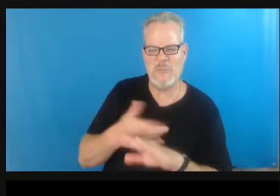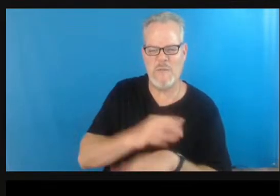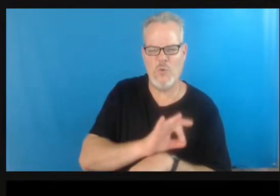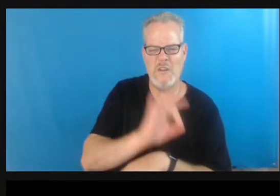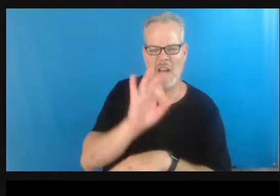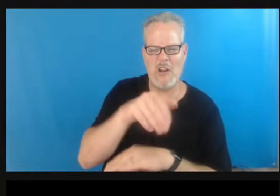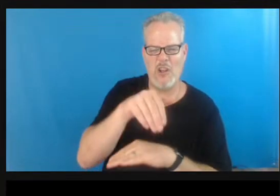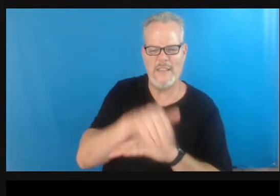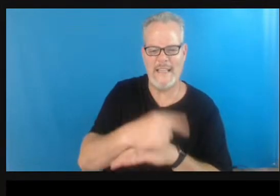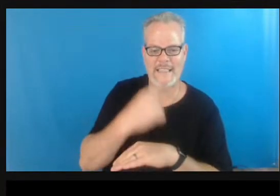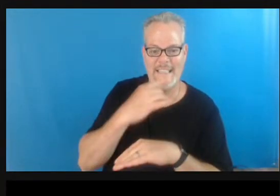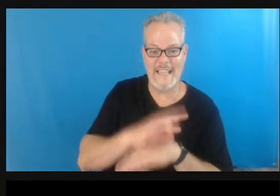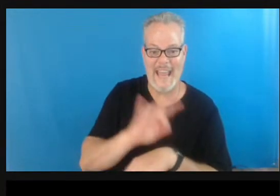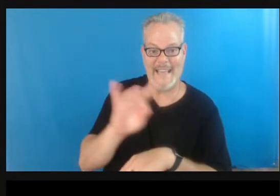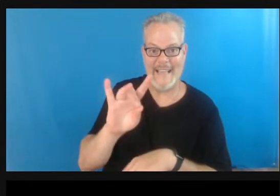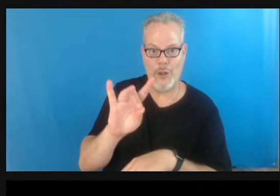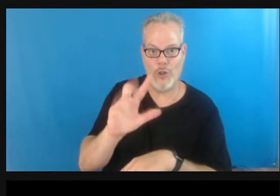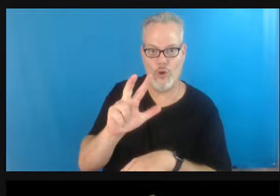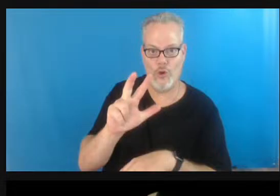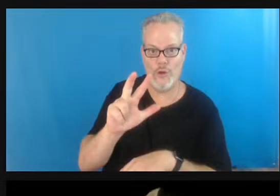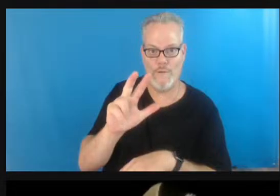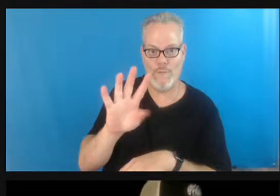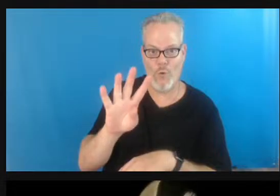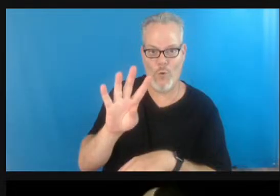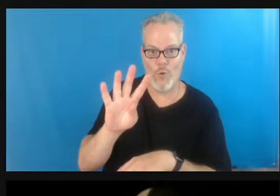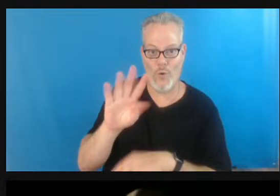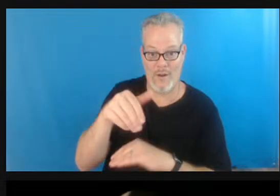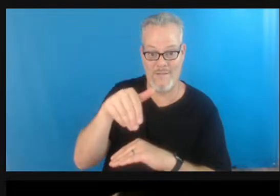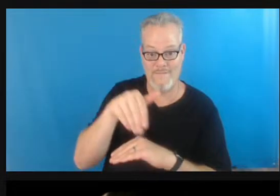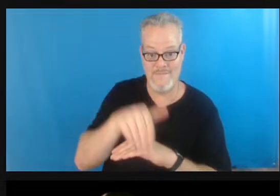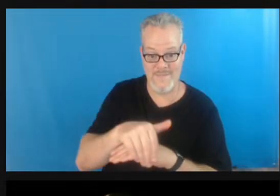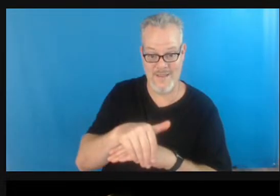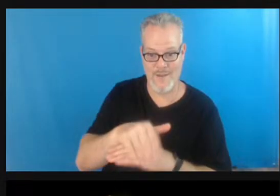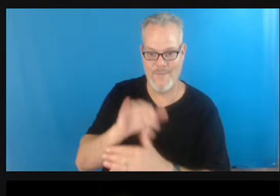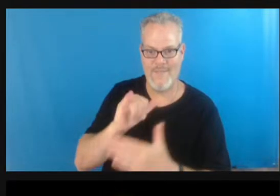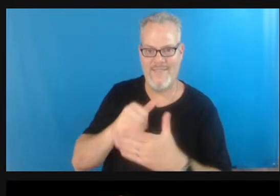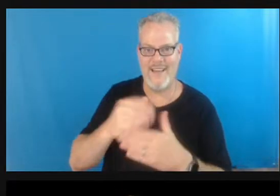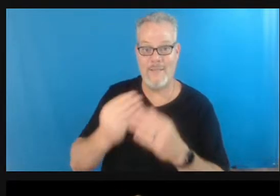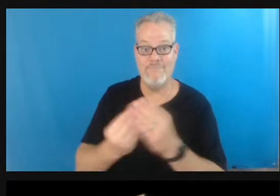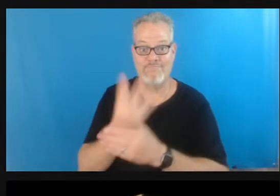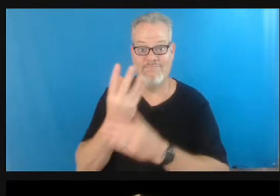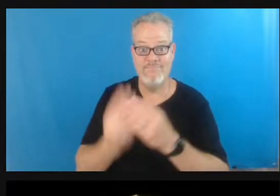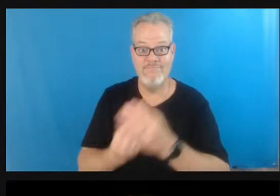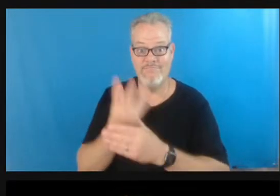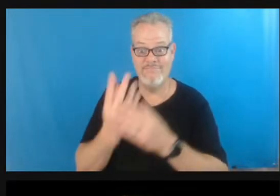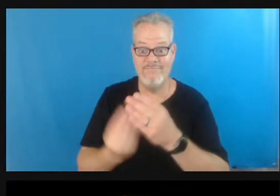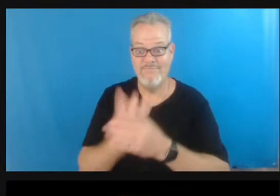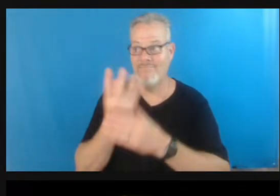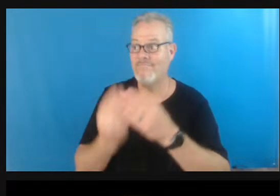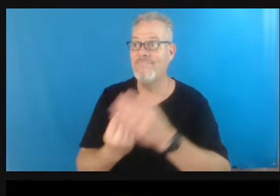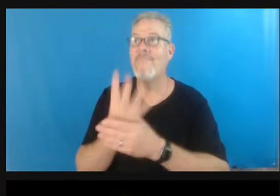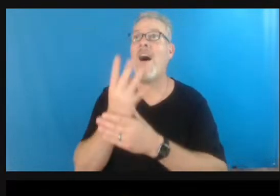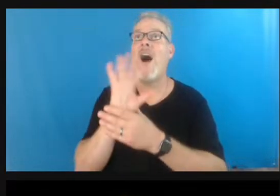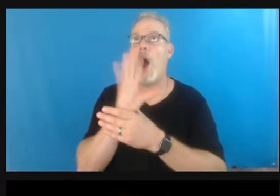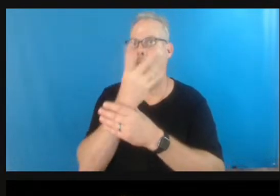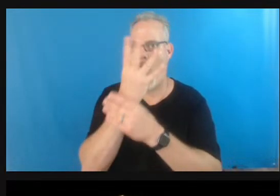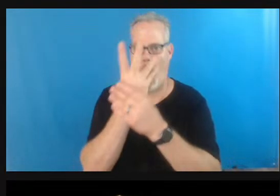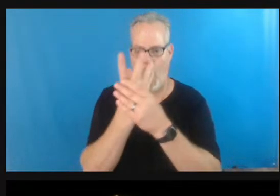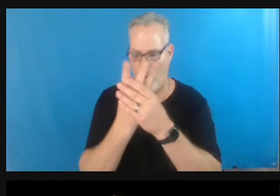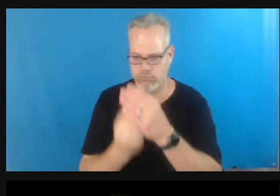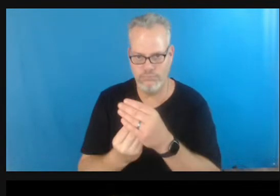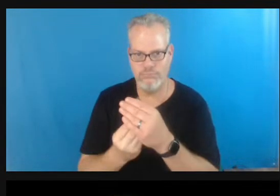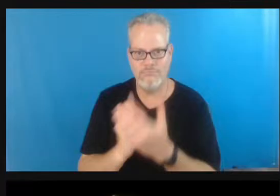announced the 8:34 p.m. End of sustained fountaining after about 8 hours.